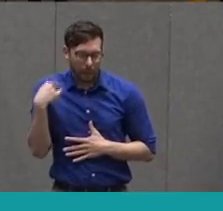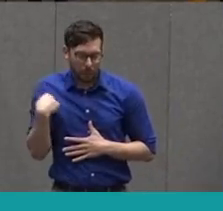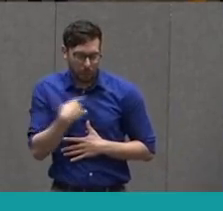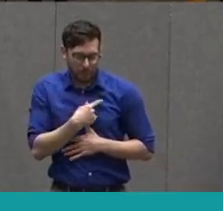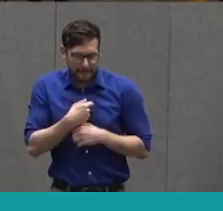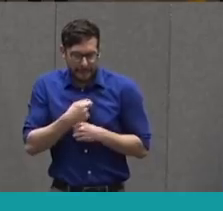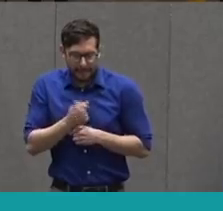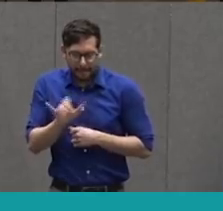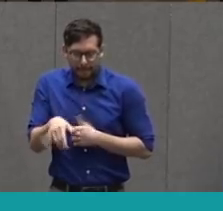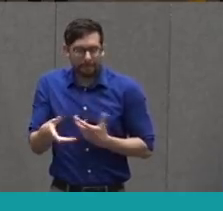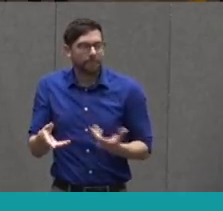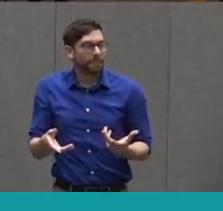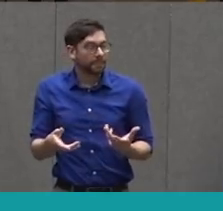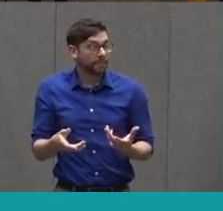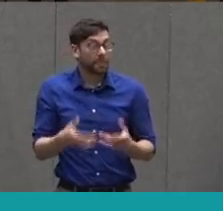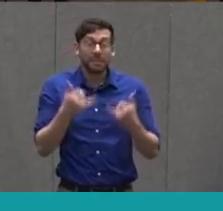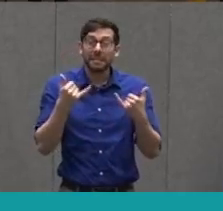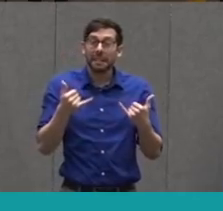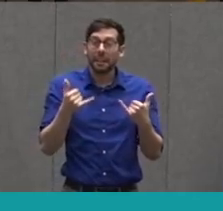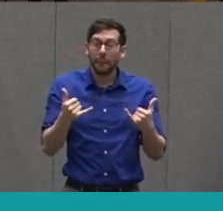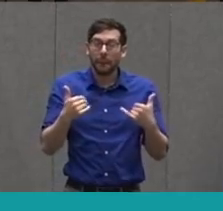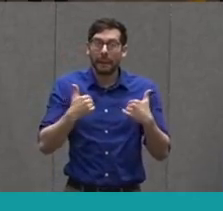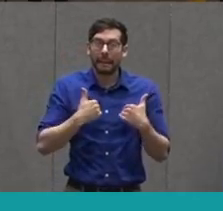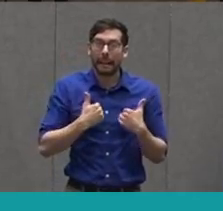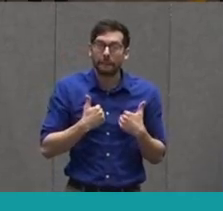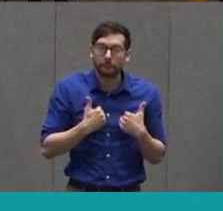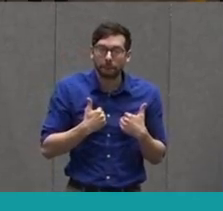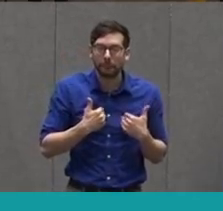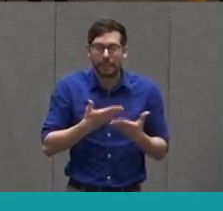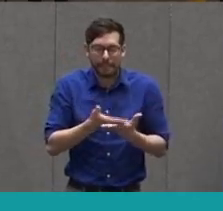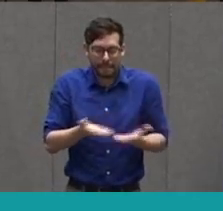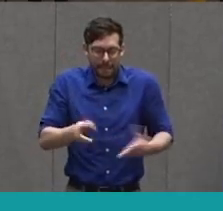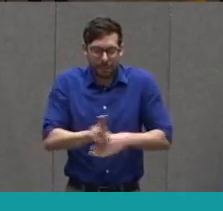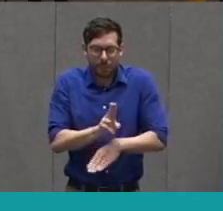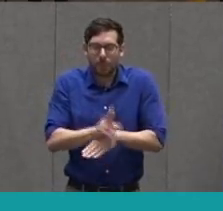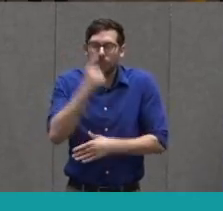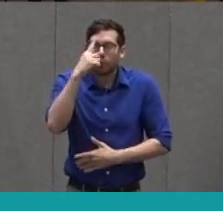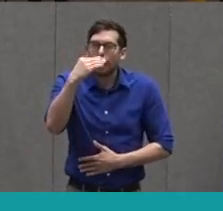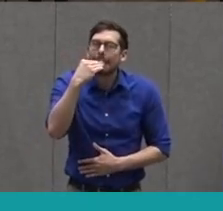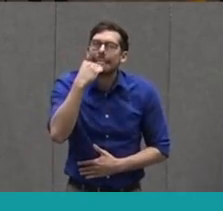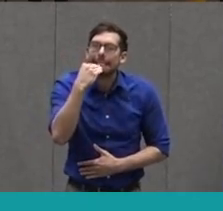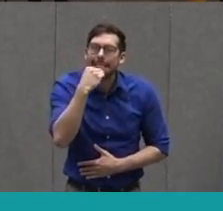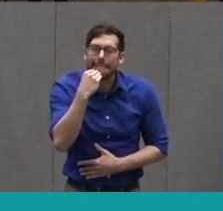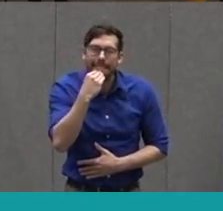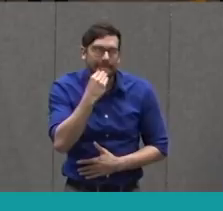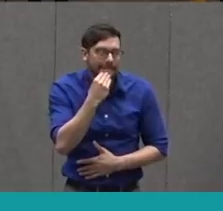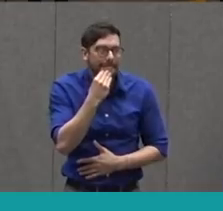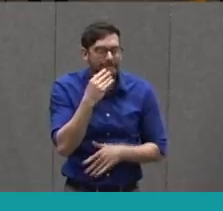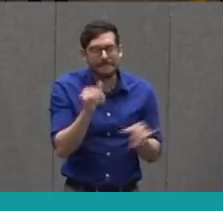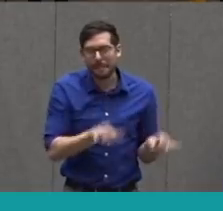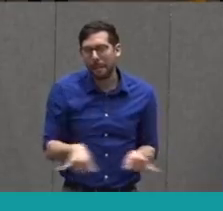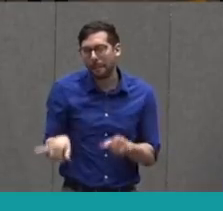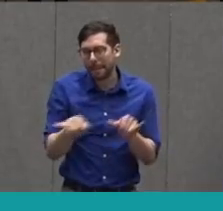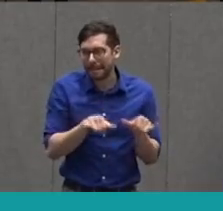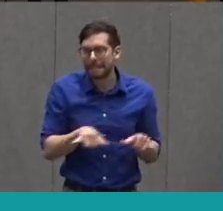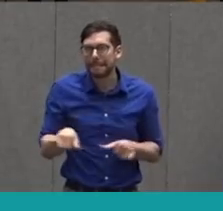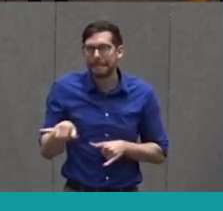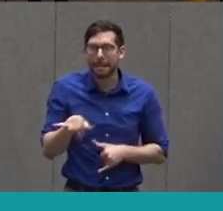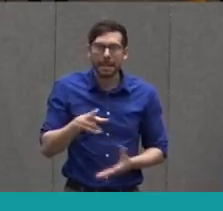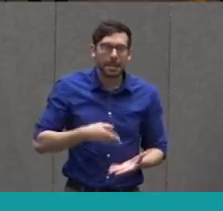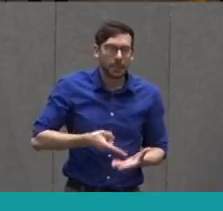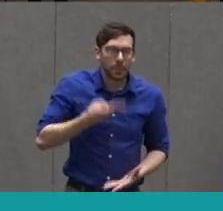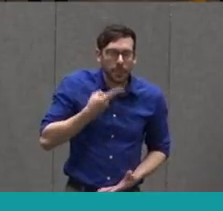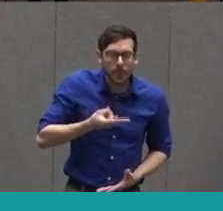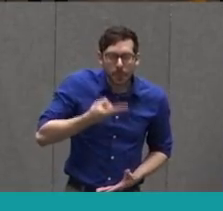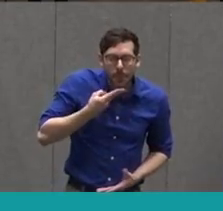So I have some eating utensils here. Pretty common. Spoon.